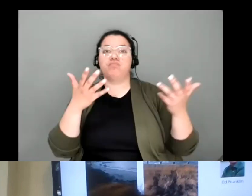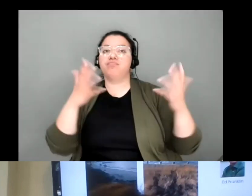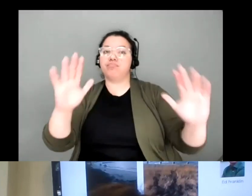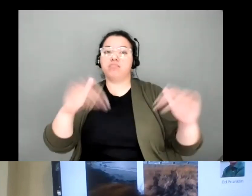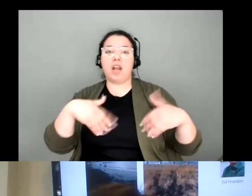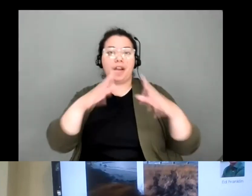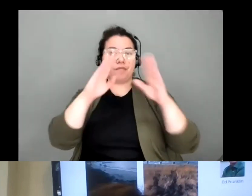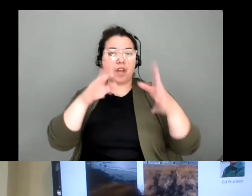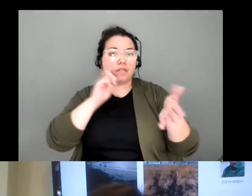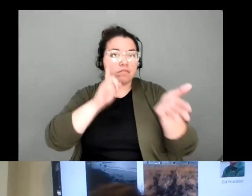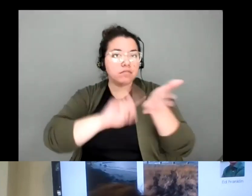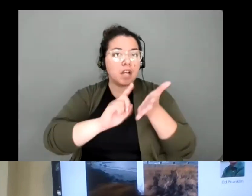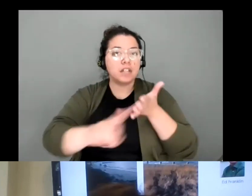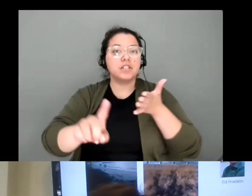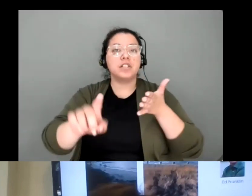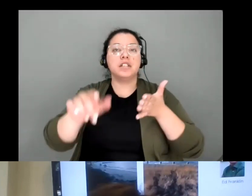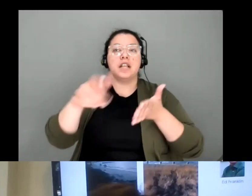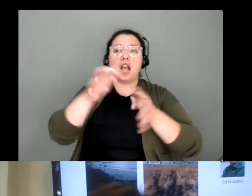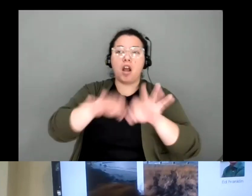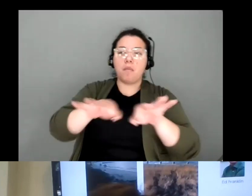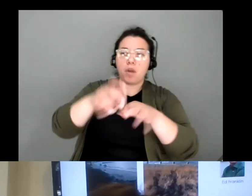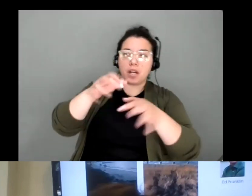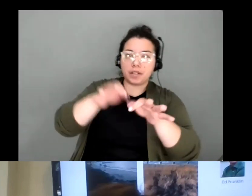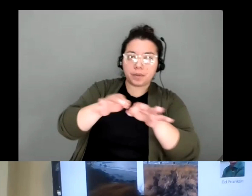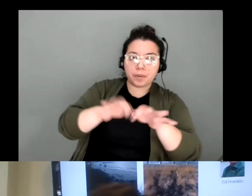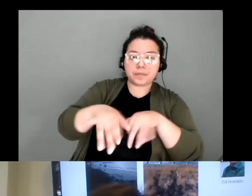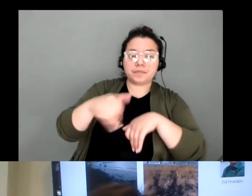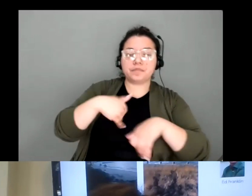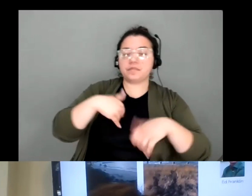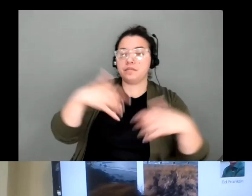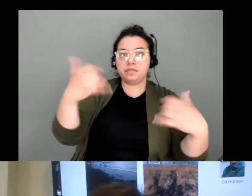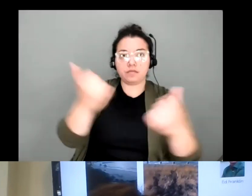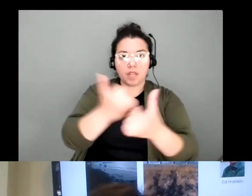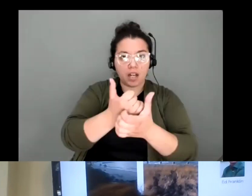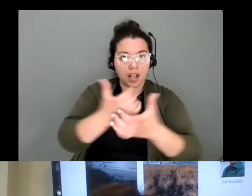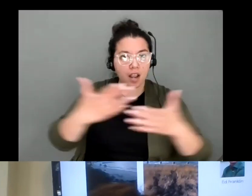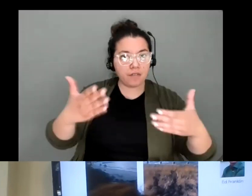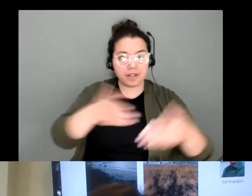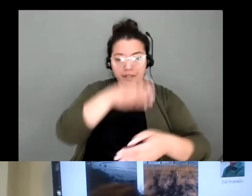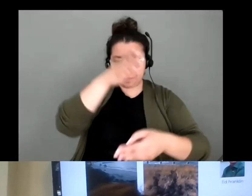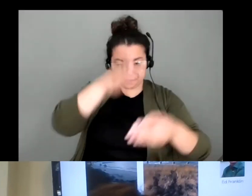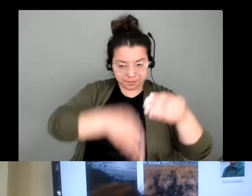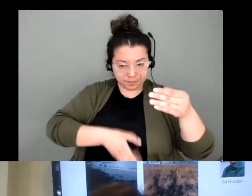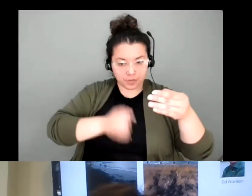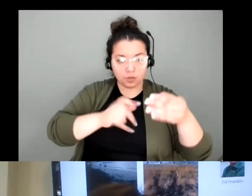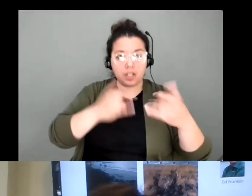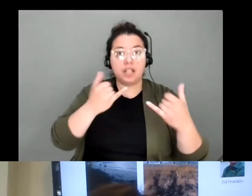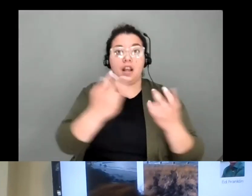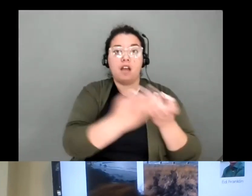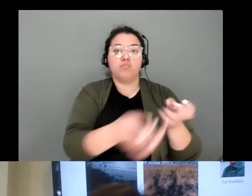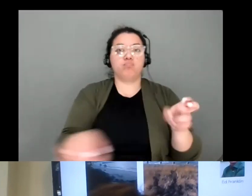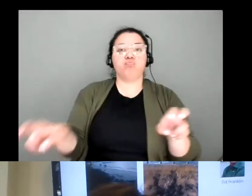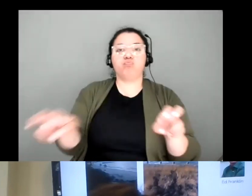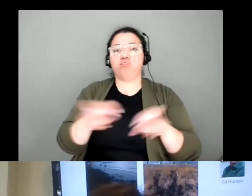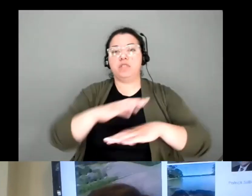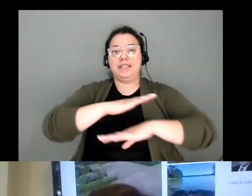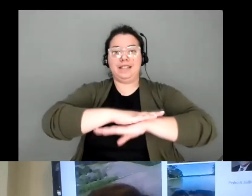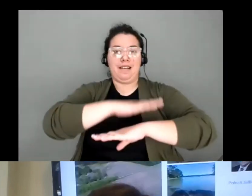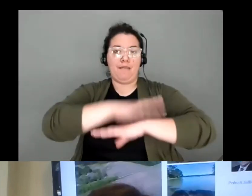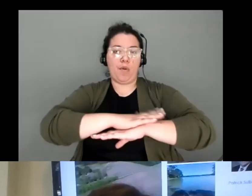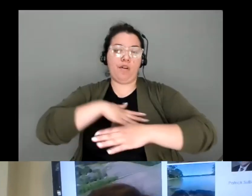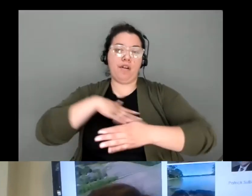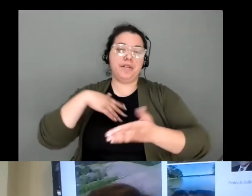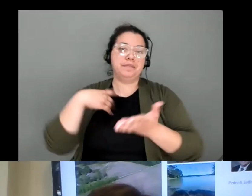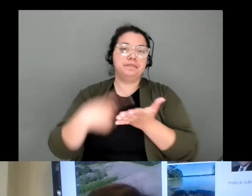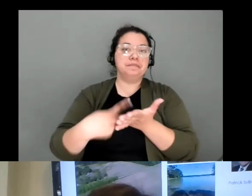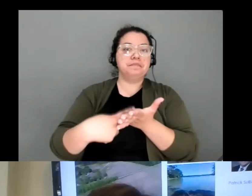your appraisal, the loan, it's all approved and ready to go. We go to the closing table and we sign all the documents. So you're going to sign things like a